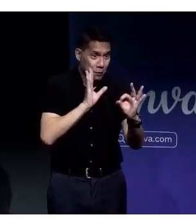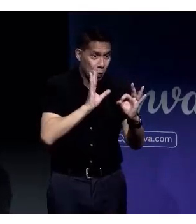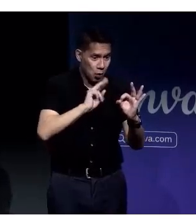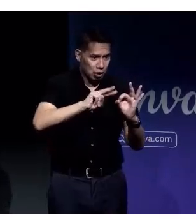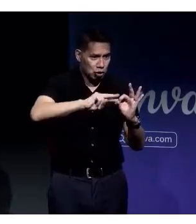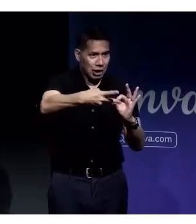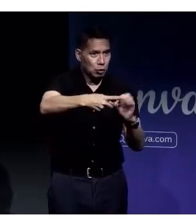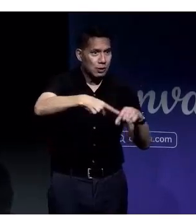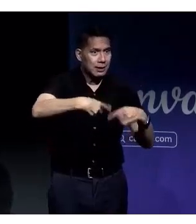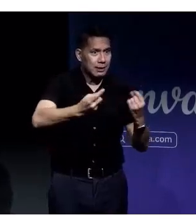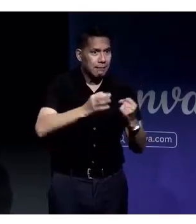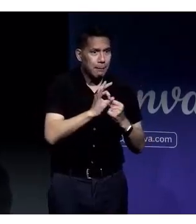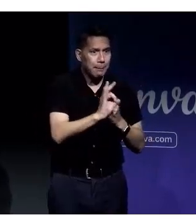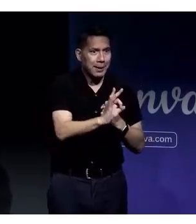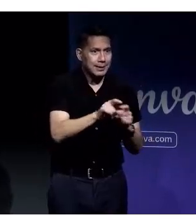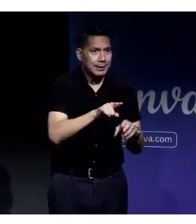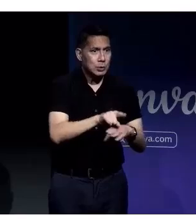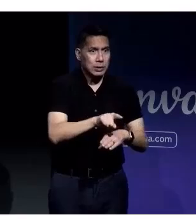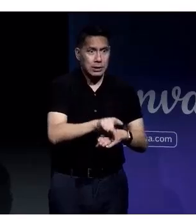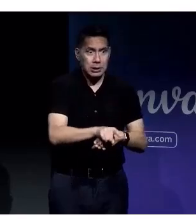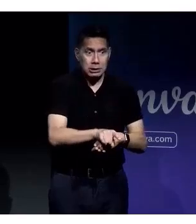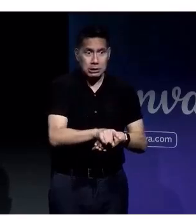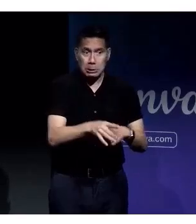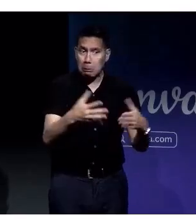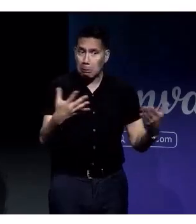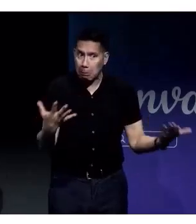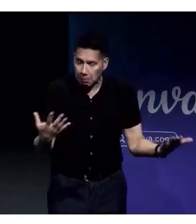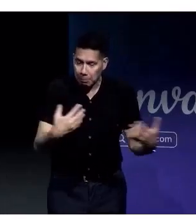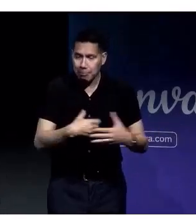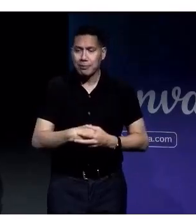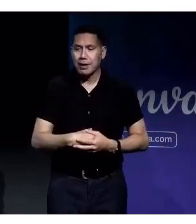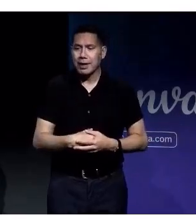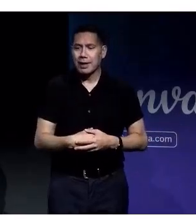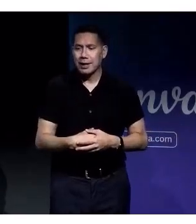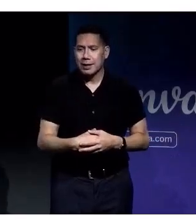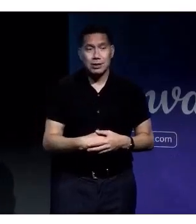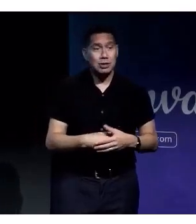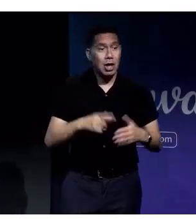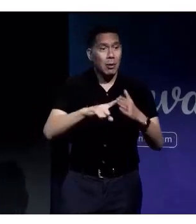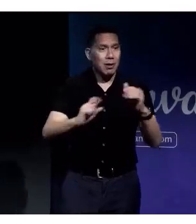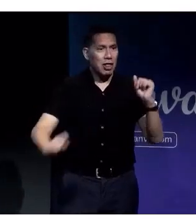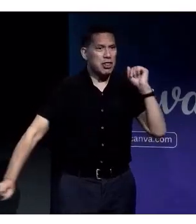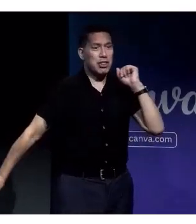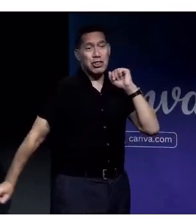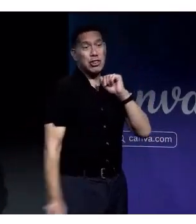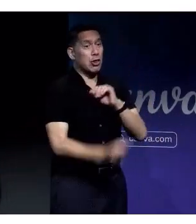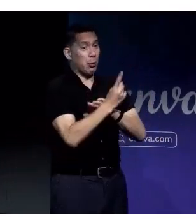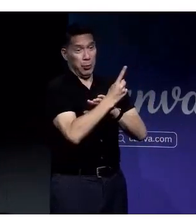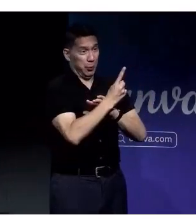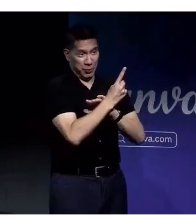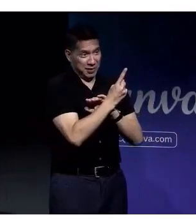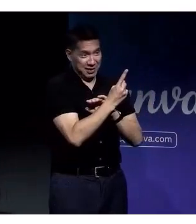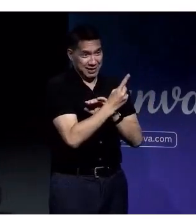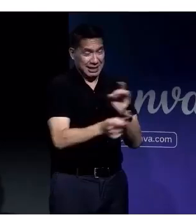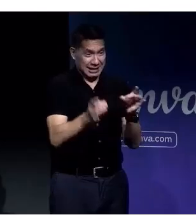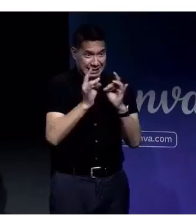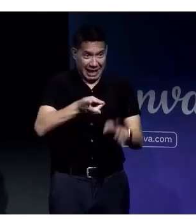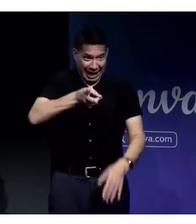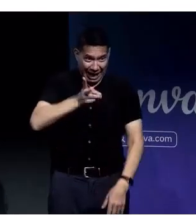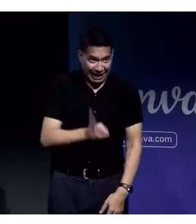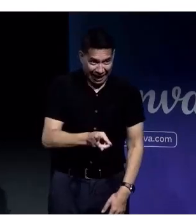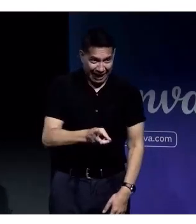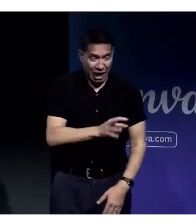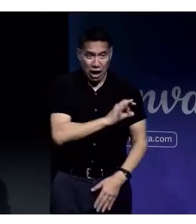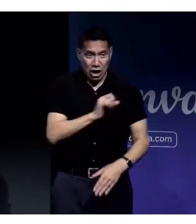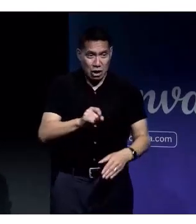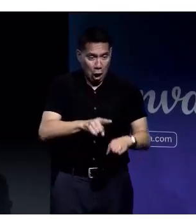to something else next week. So we chucked it out. We started again. No long